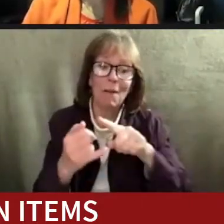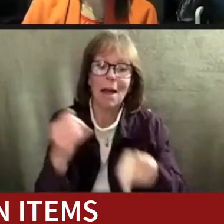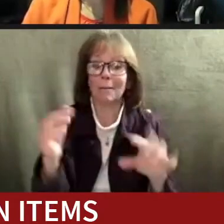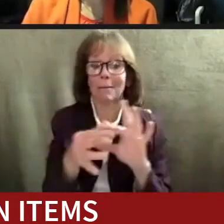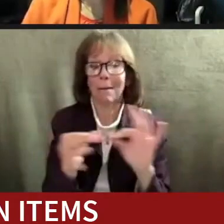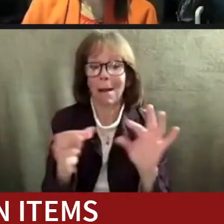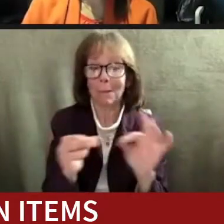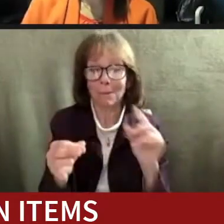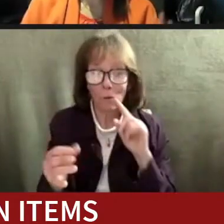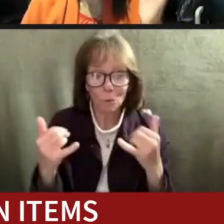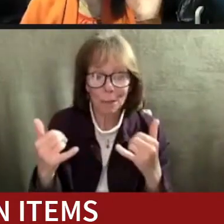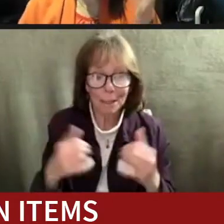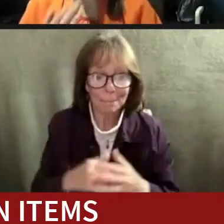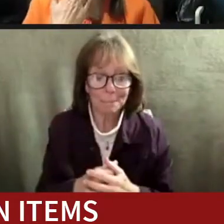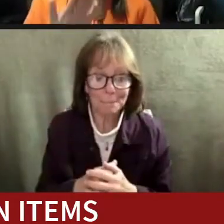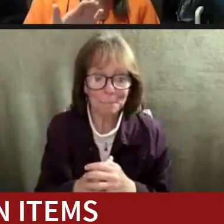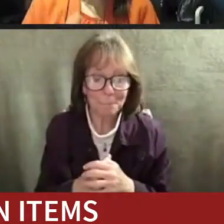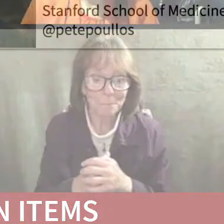us.